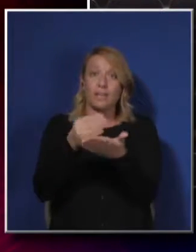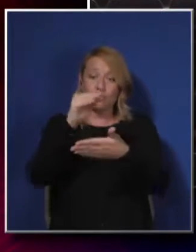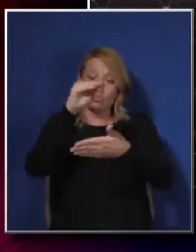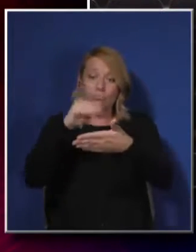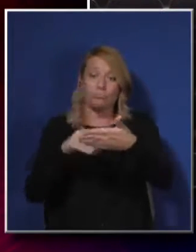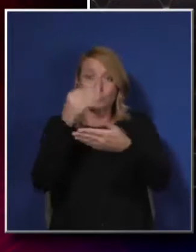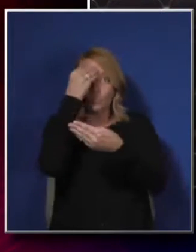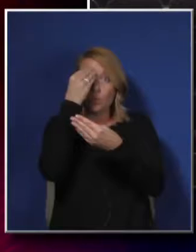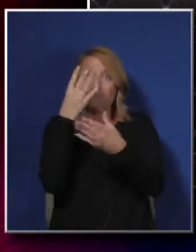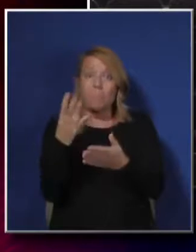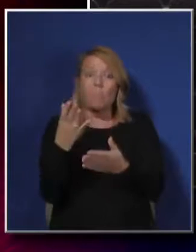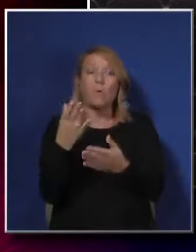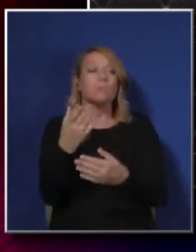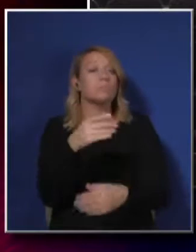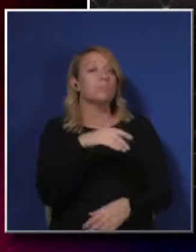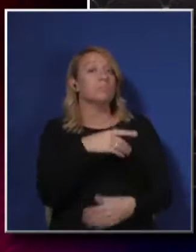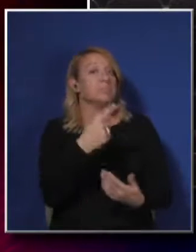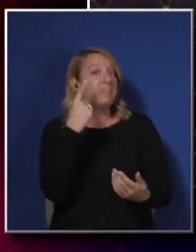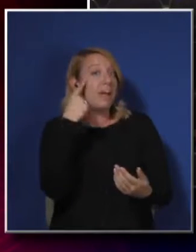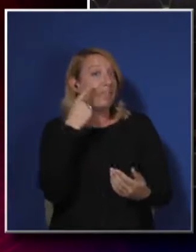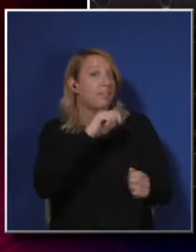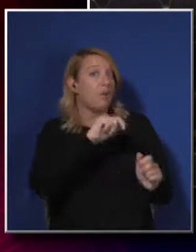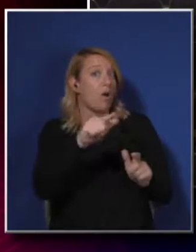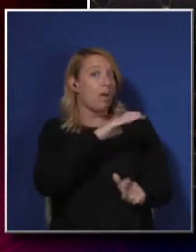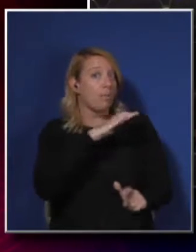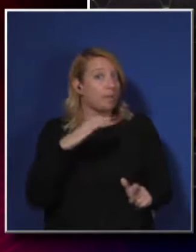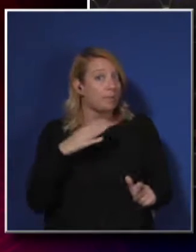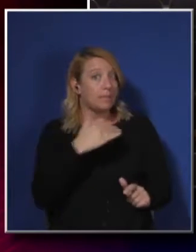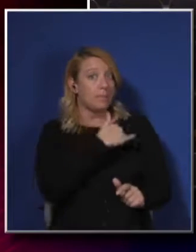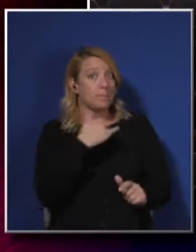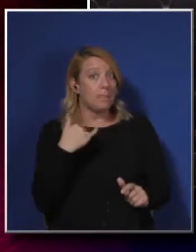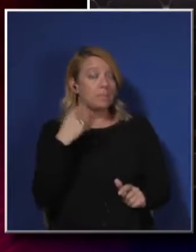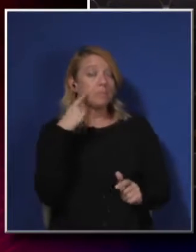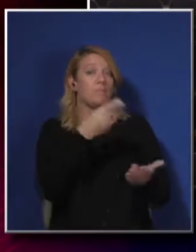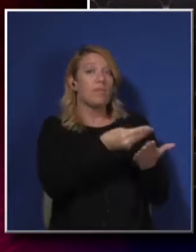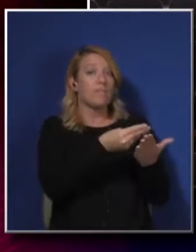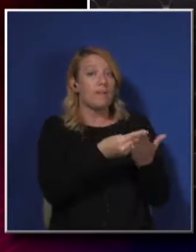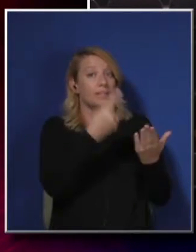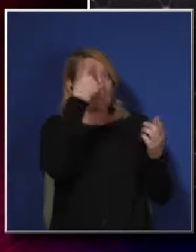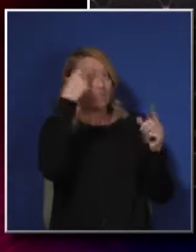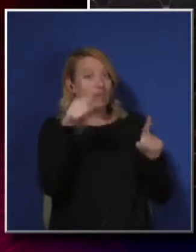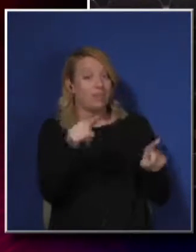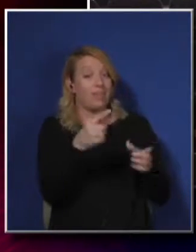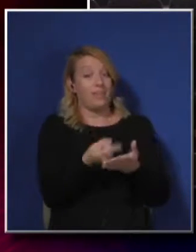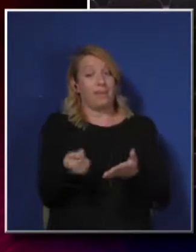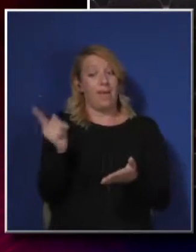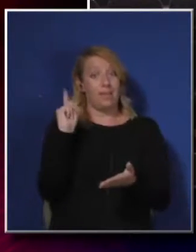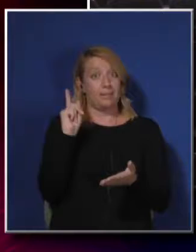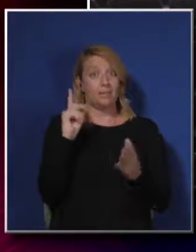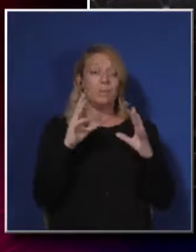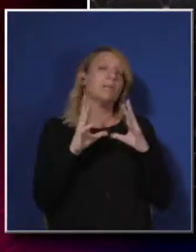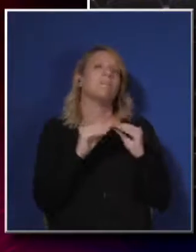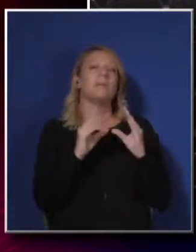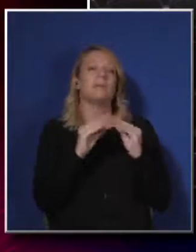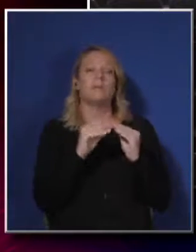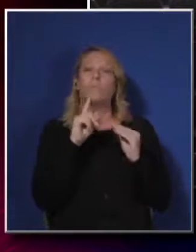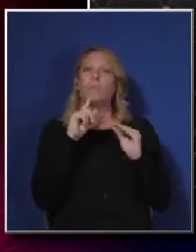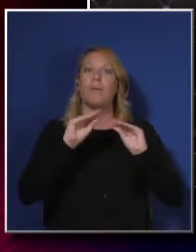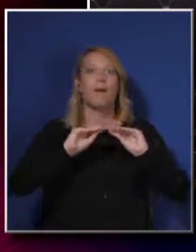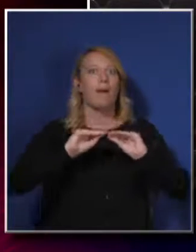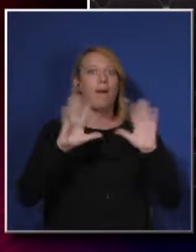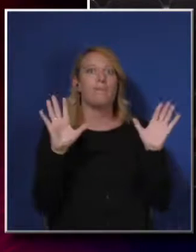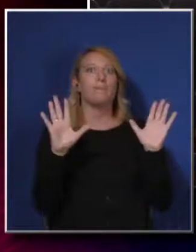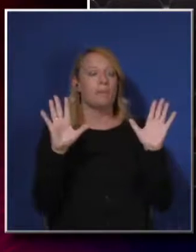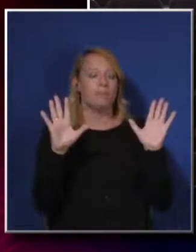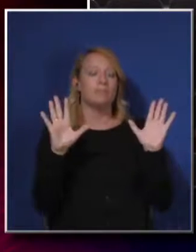the rest of the Finance Committee members would agree that during our meeting last week, it was evident that the